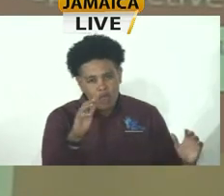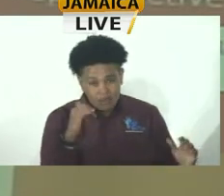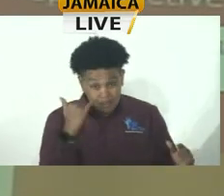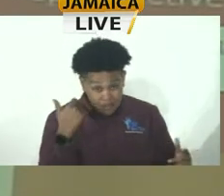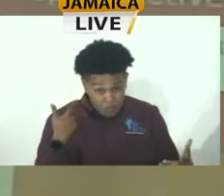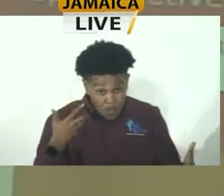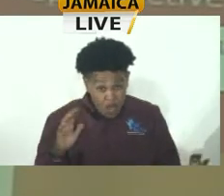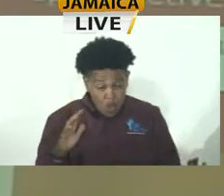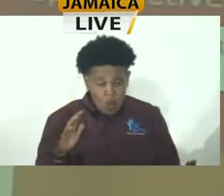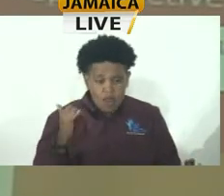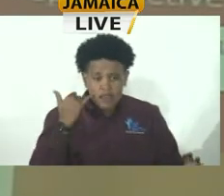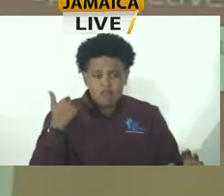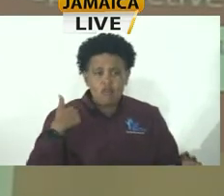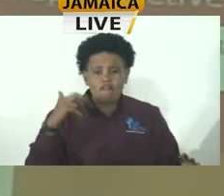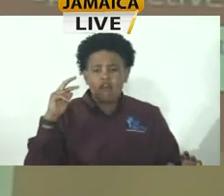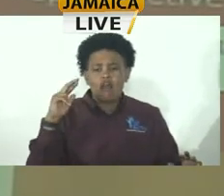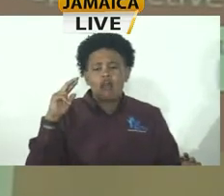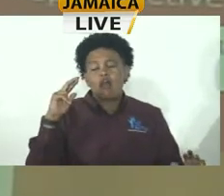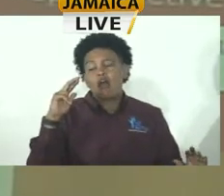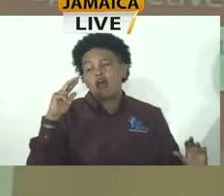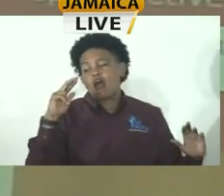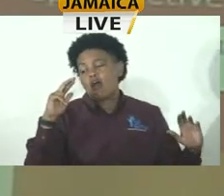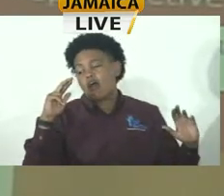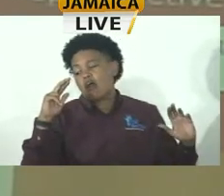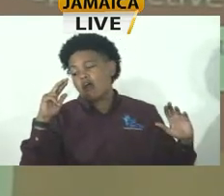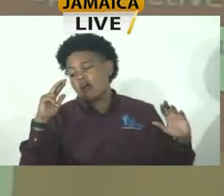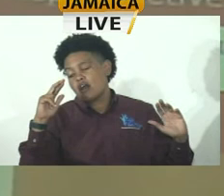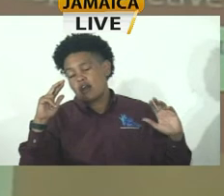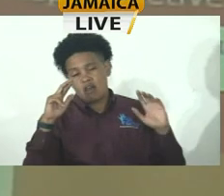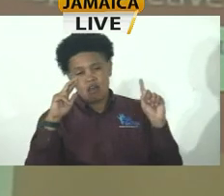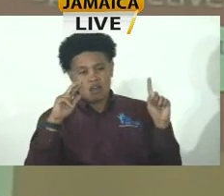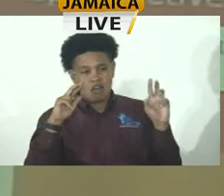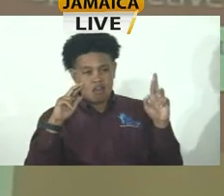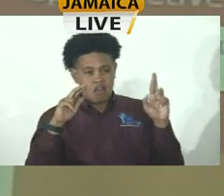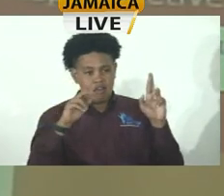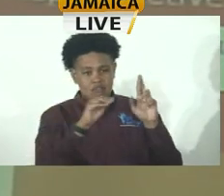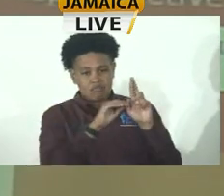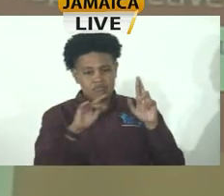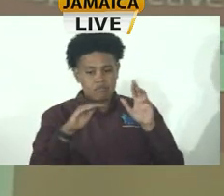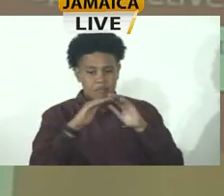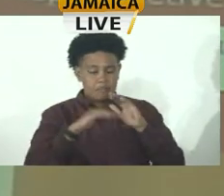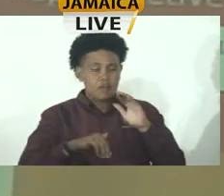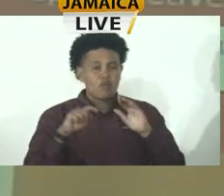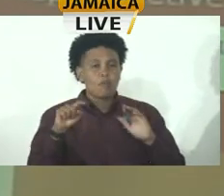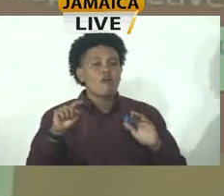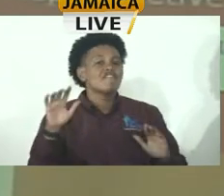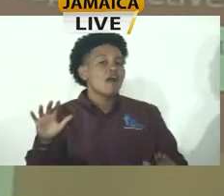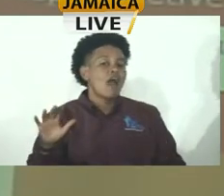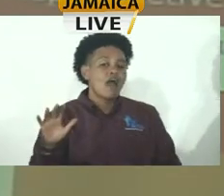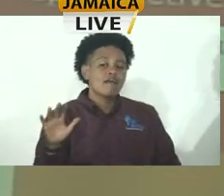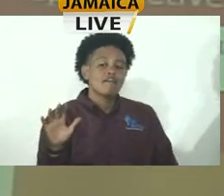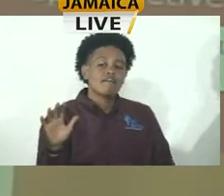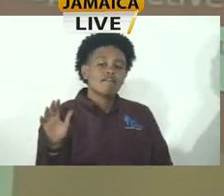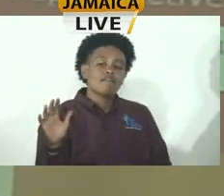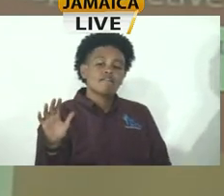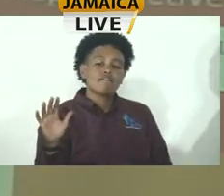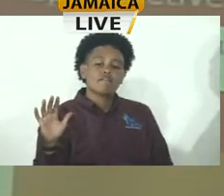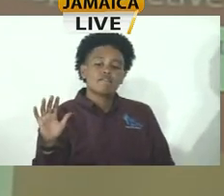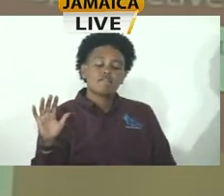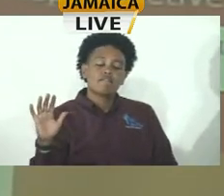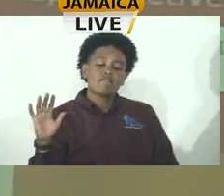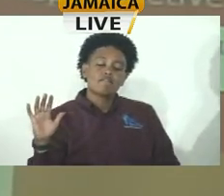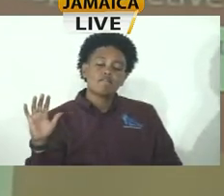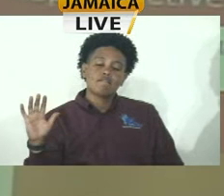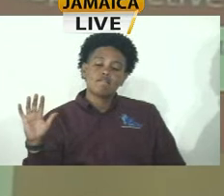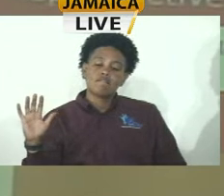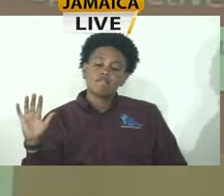if we had a reproductive rate which was below 0.5 then it would